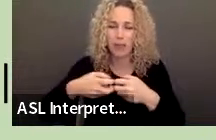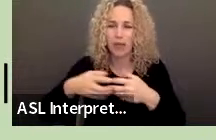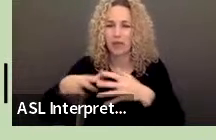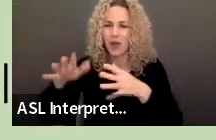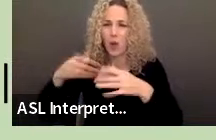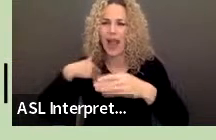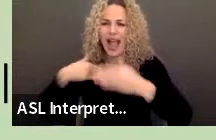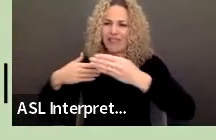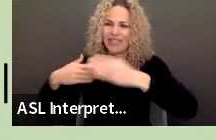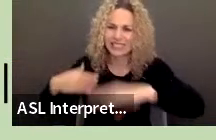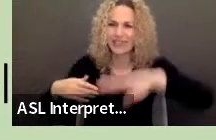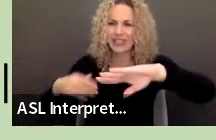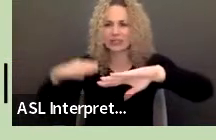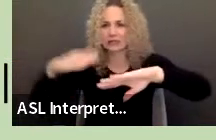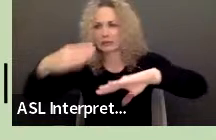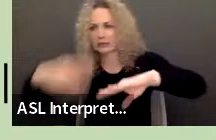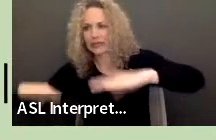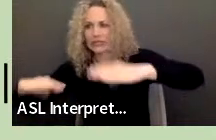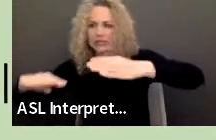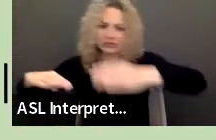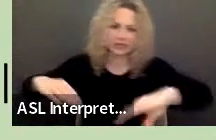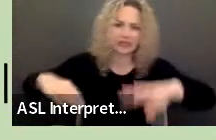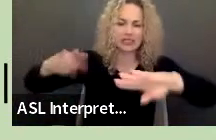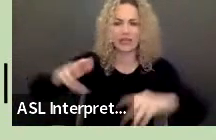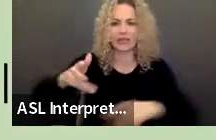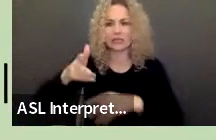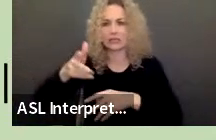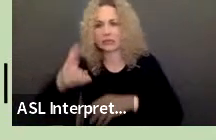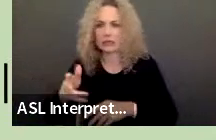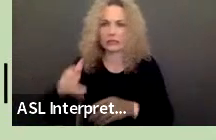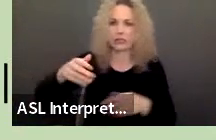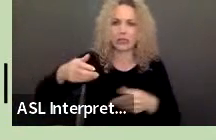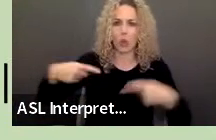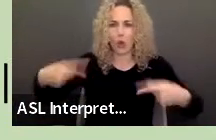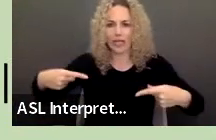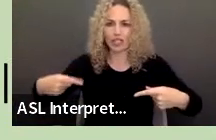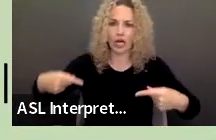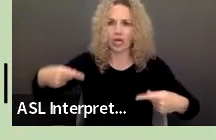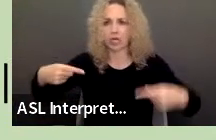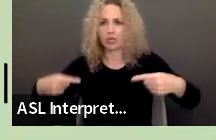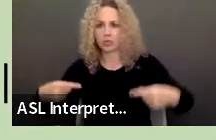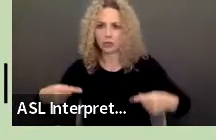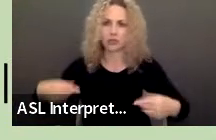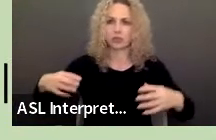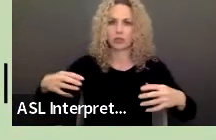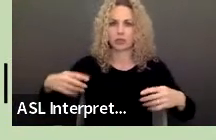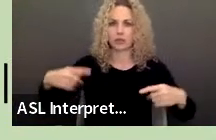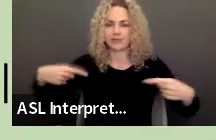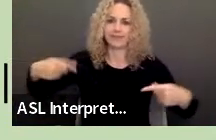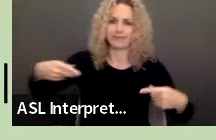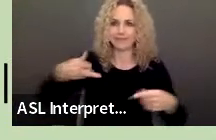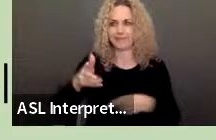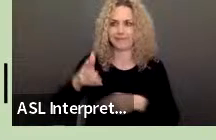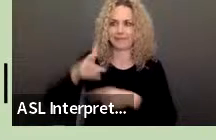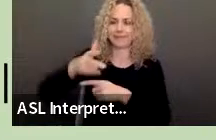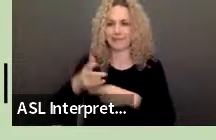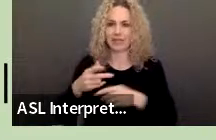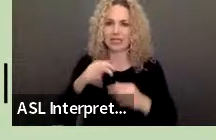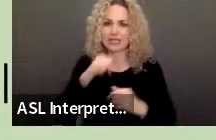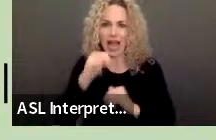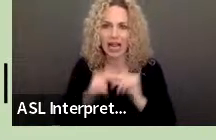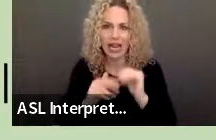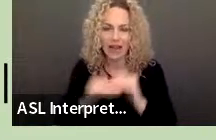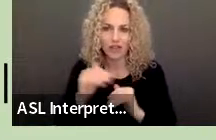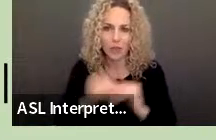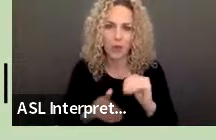in different places throughout the farm, and it made for a very uncomfortable and bumpy ride in his chair, but it also made